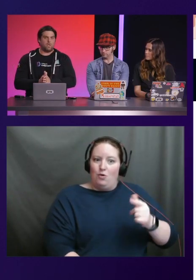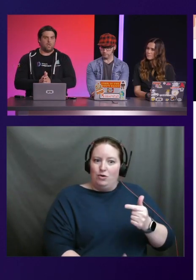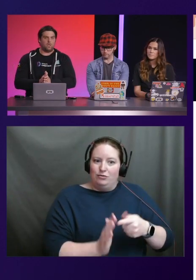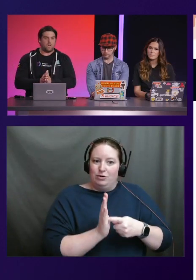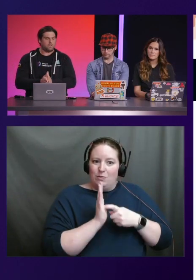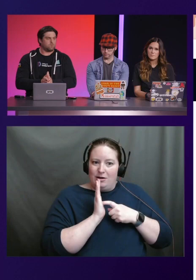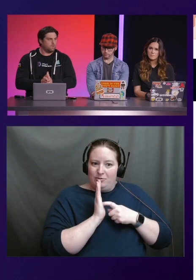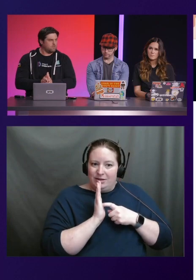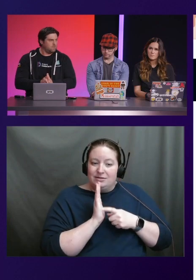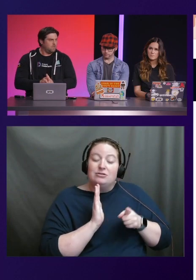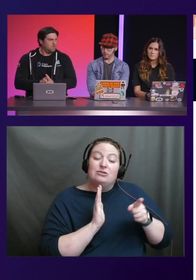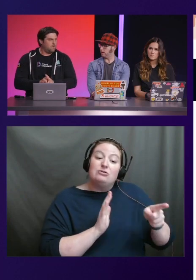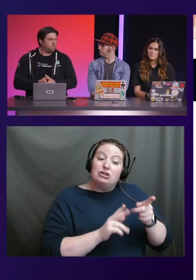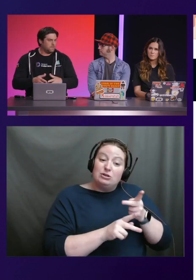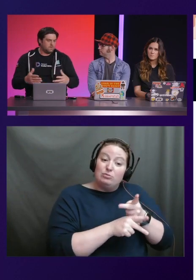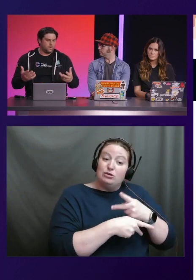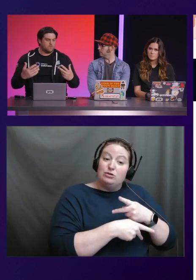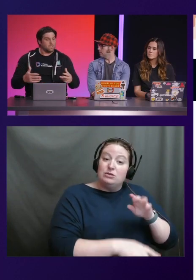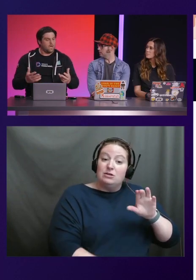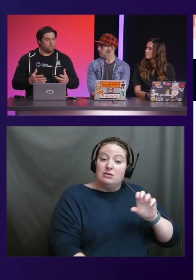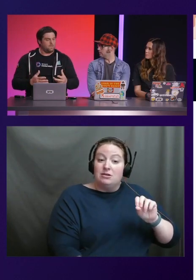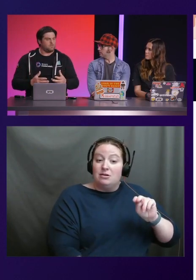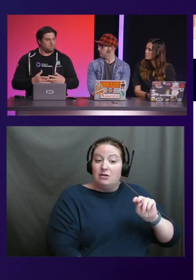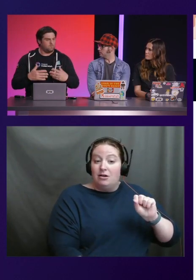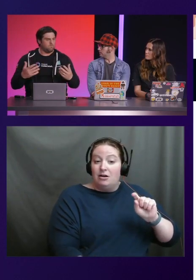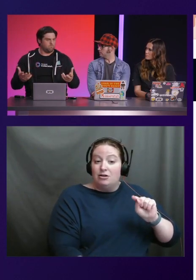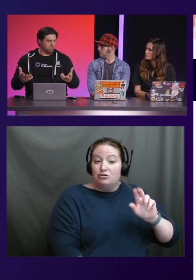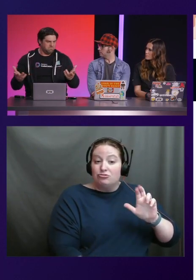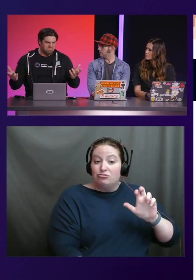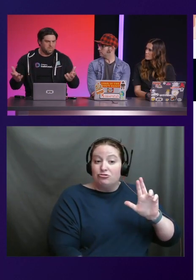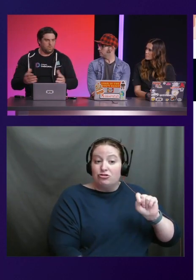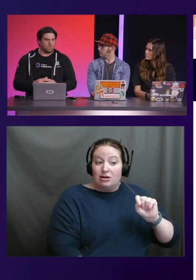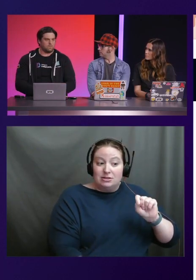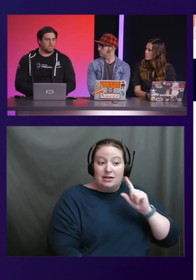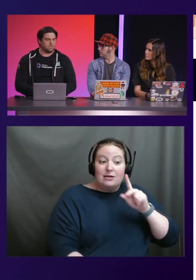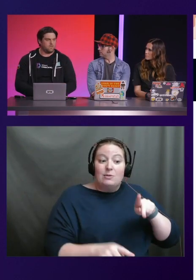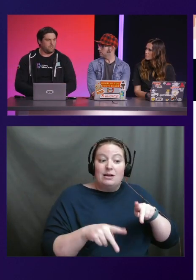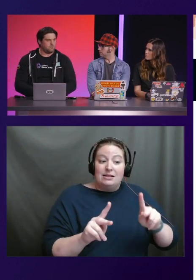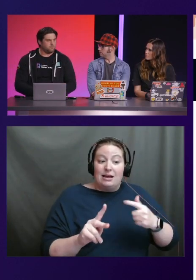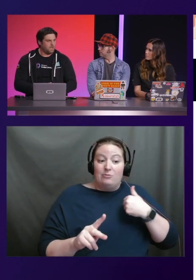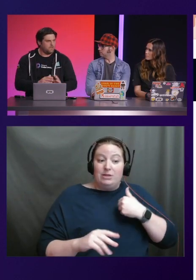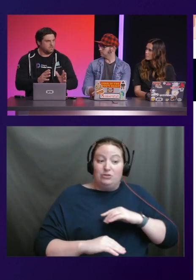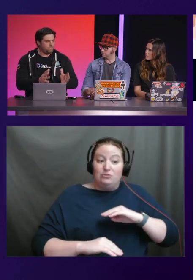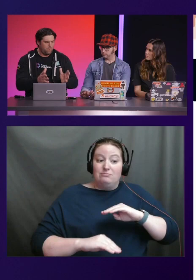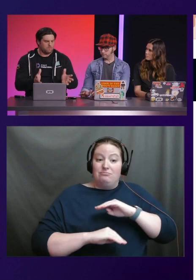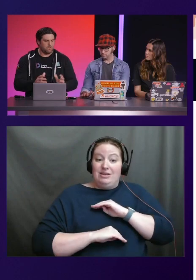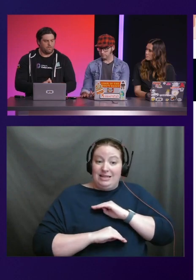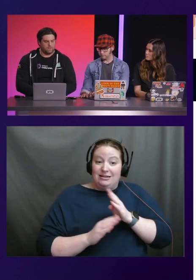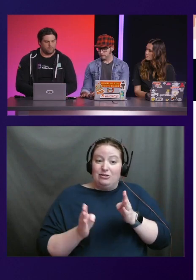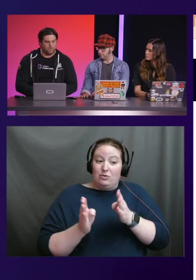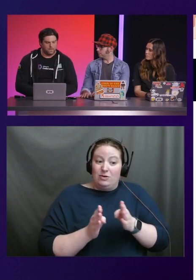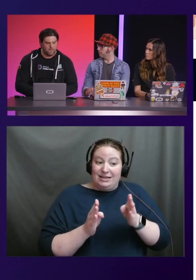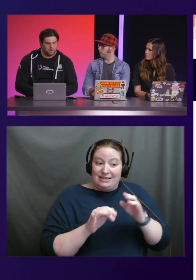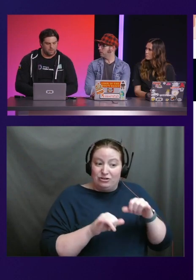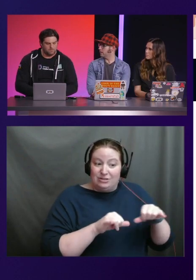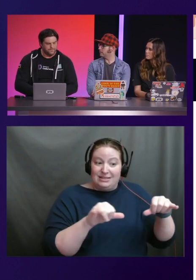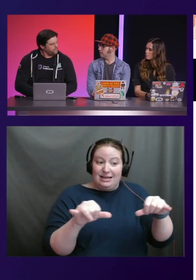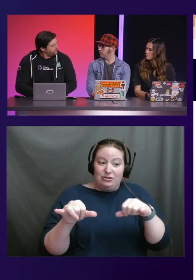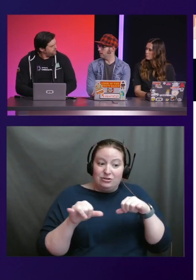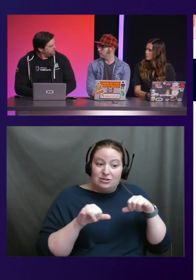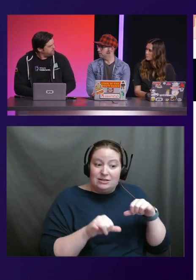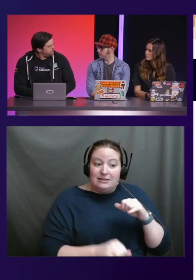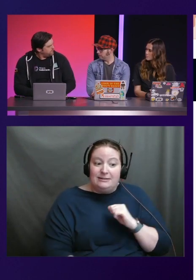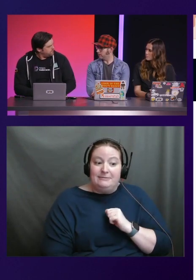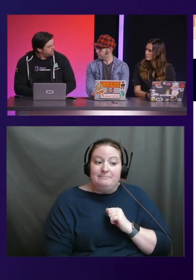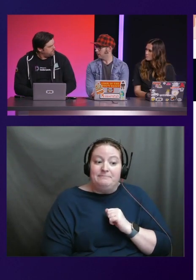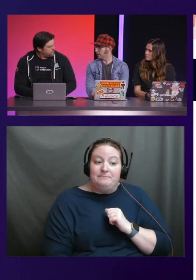produced a construct that's going to allow me to meet organization standards, but I can just focus on the development of applications. What I can tell,